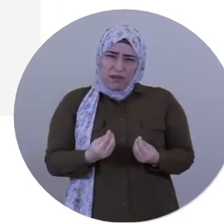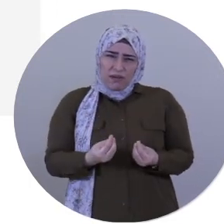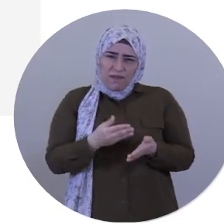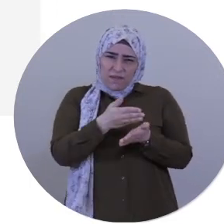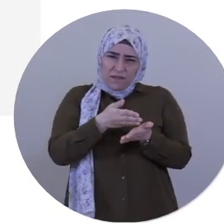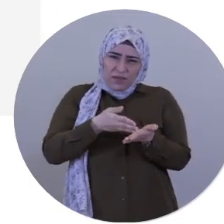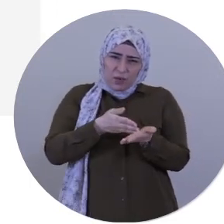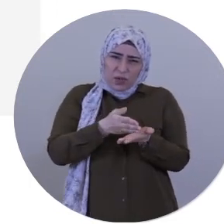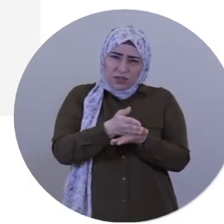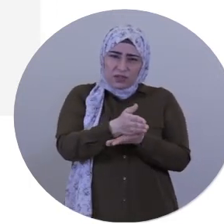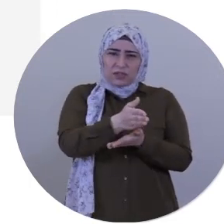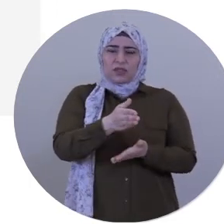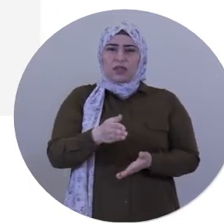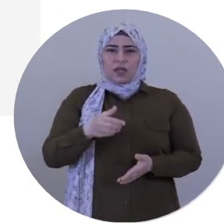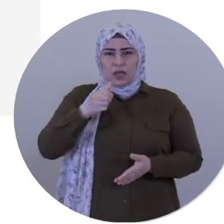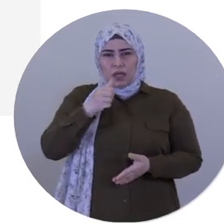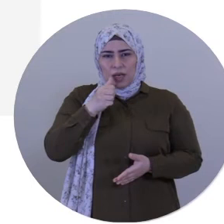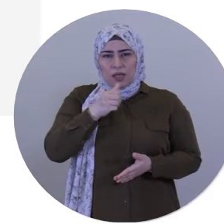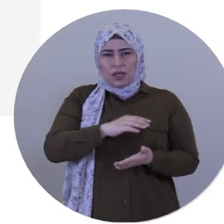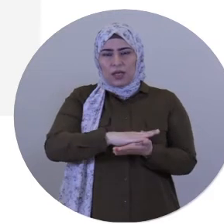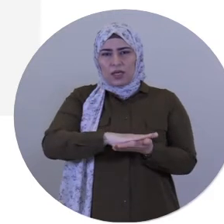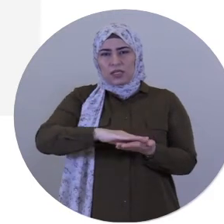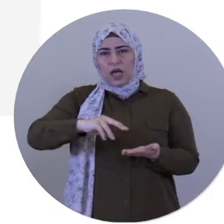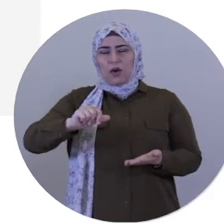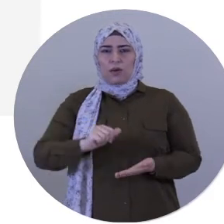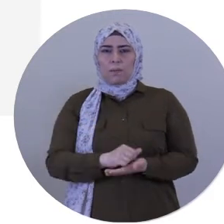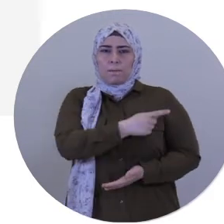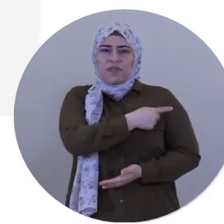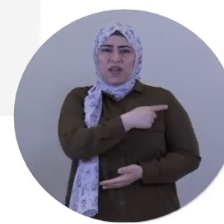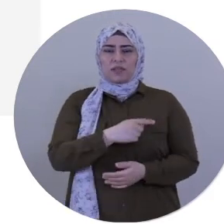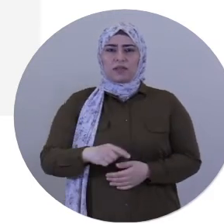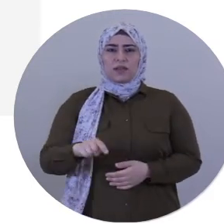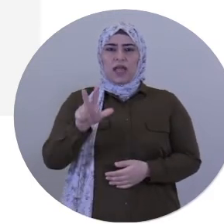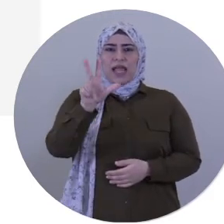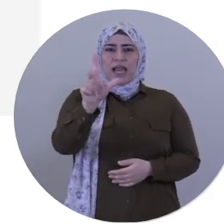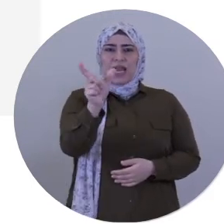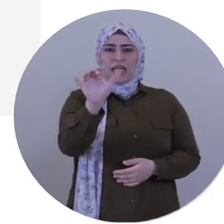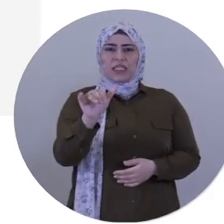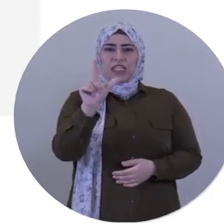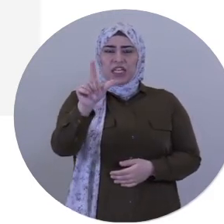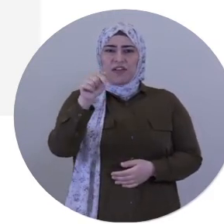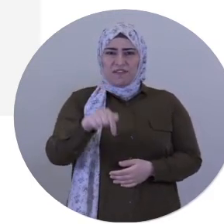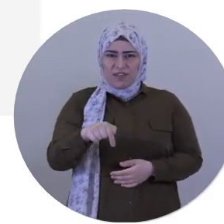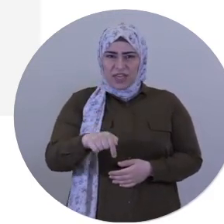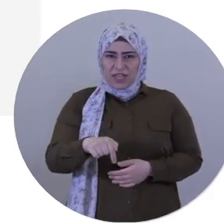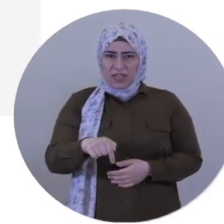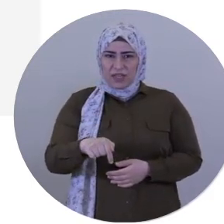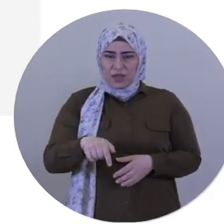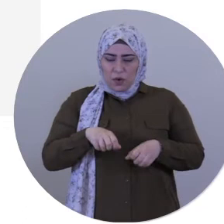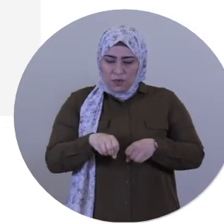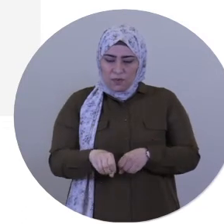cross great deserts on its way to the sea. The Nile, for example, flows through the desert region of the